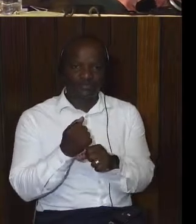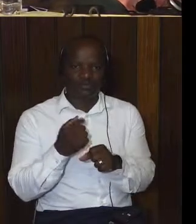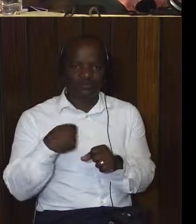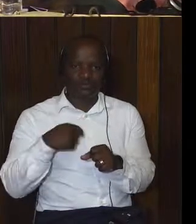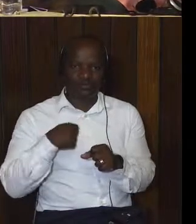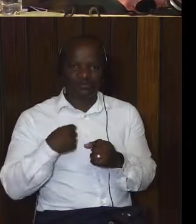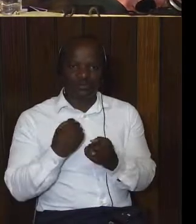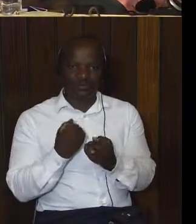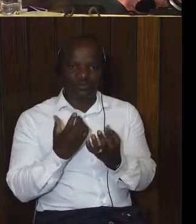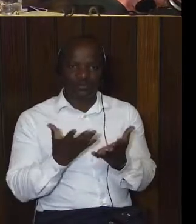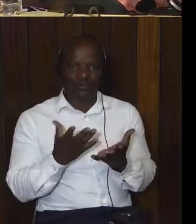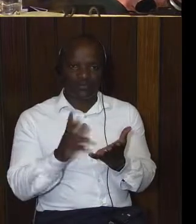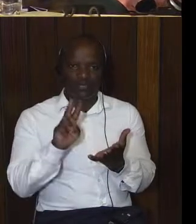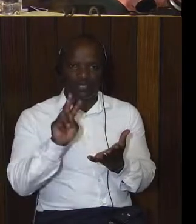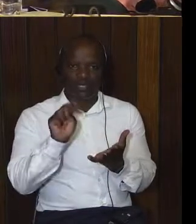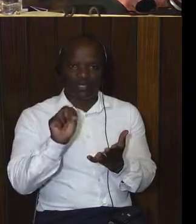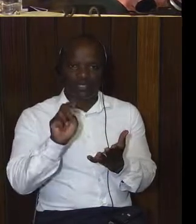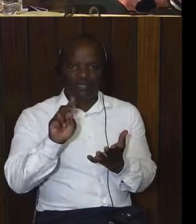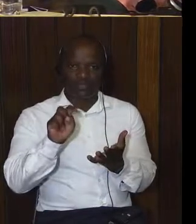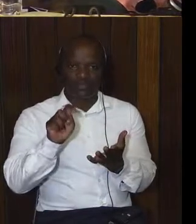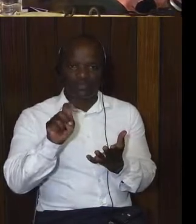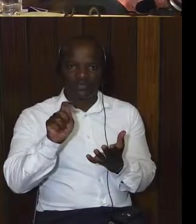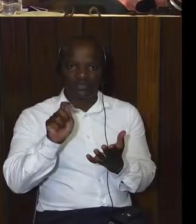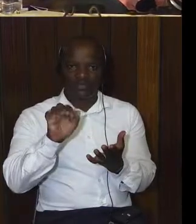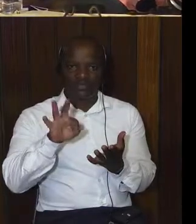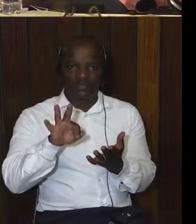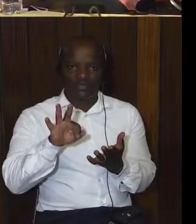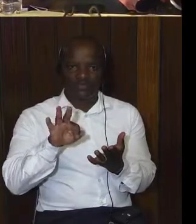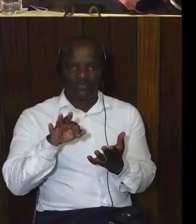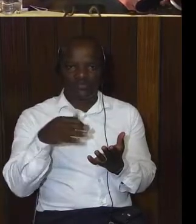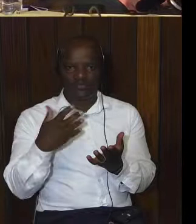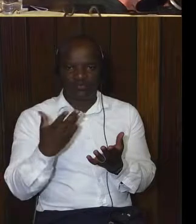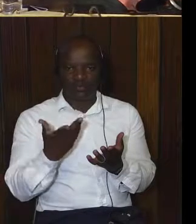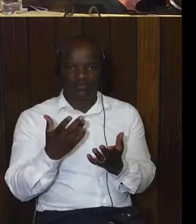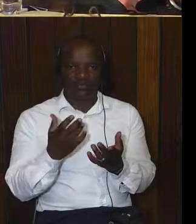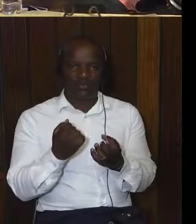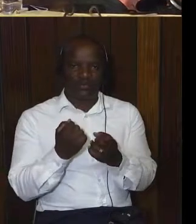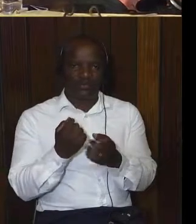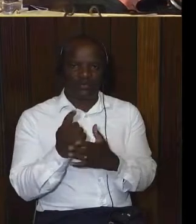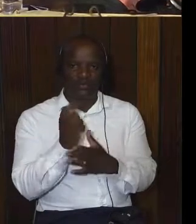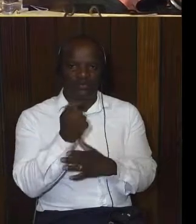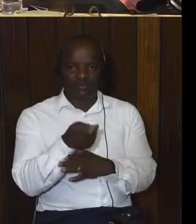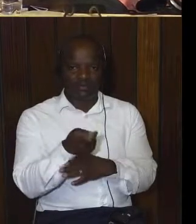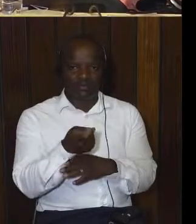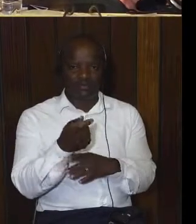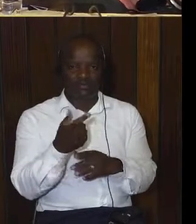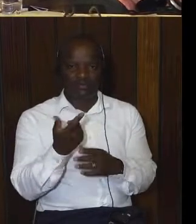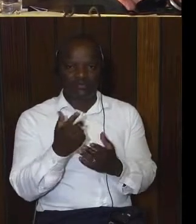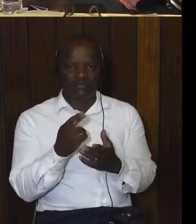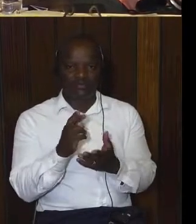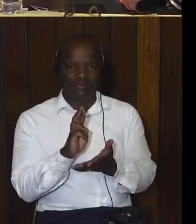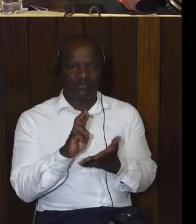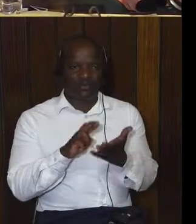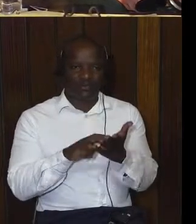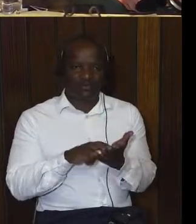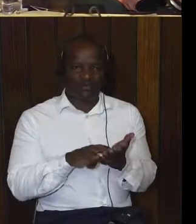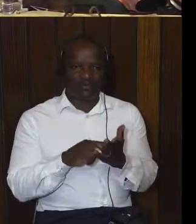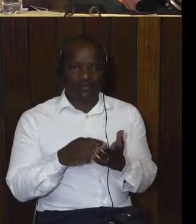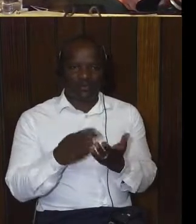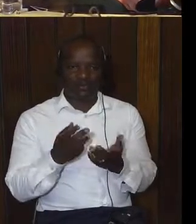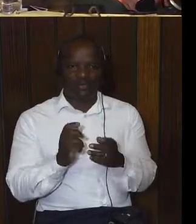of the MTF budget, our requirements in terms of what is needed to support the payments to